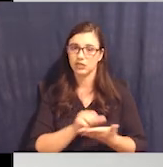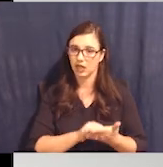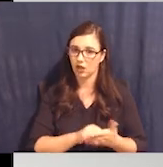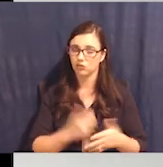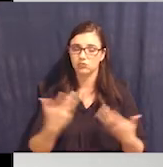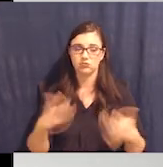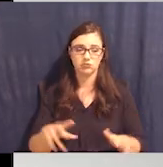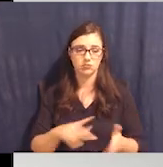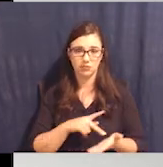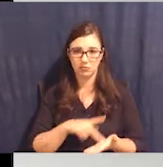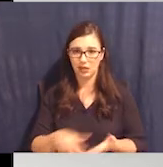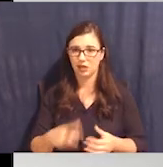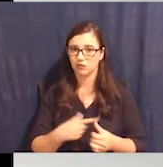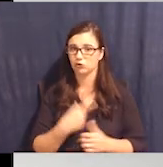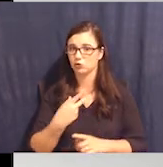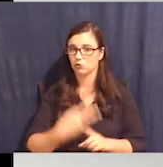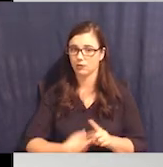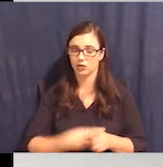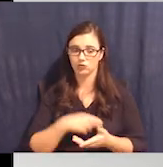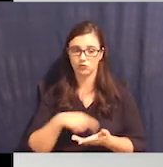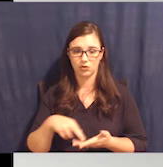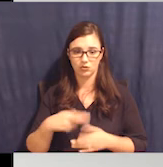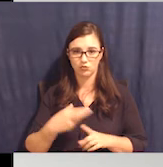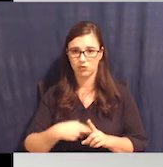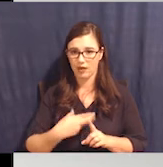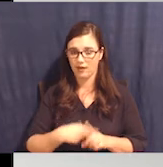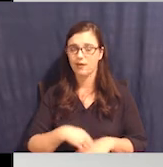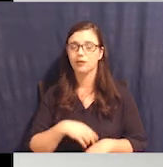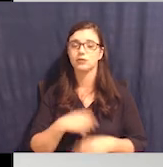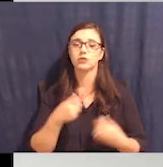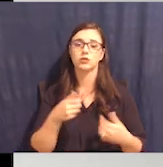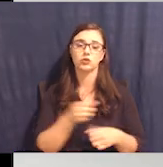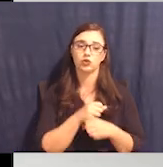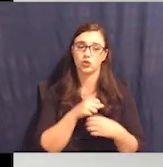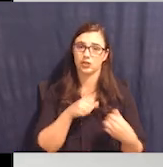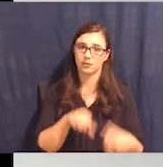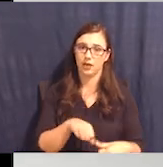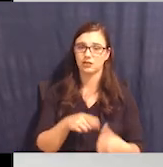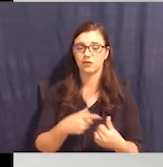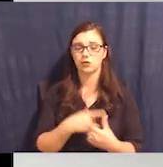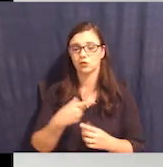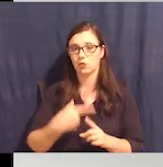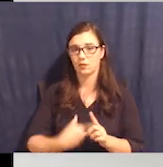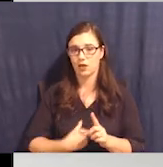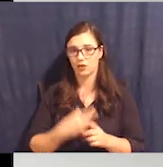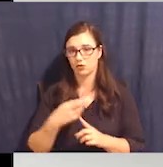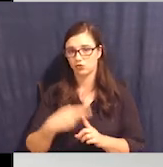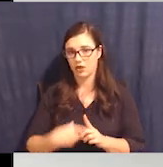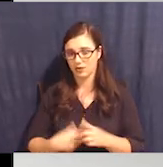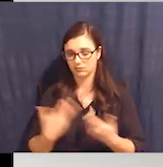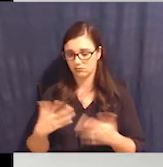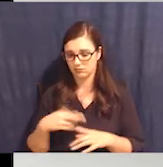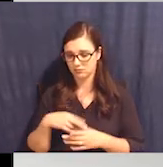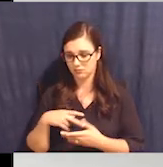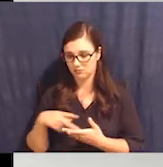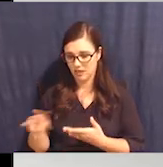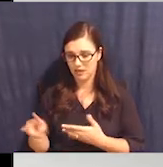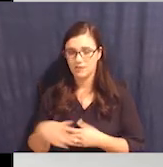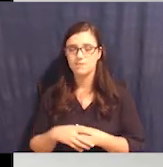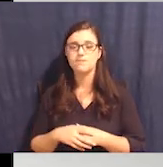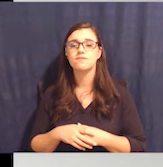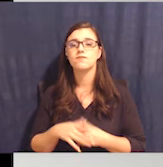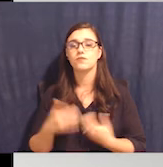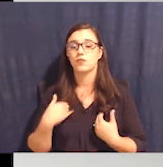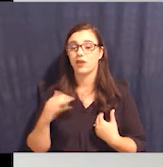the account. He's already paid the first 2 months' rent. He paid a security deposit and a first month's rent.